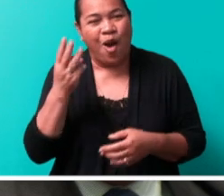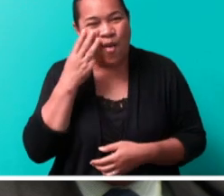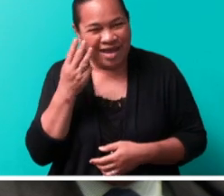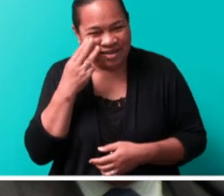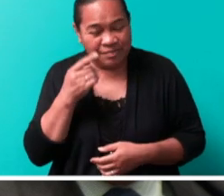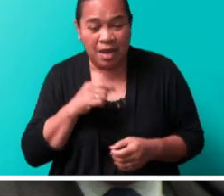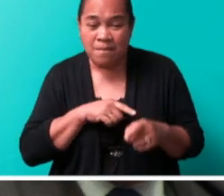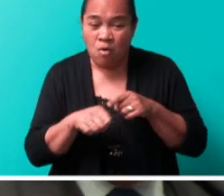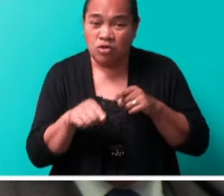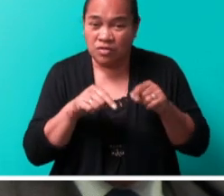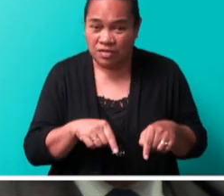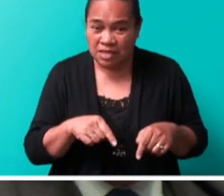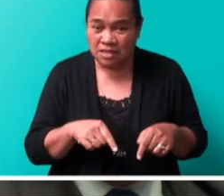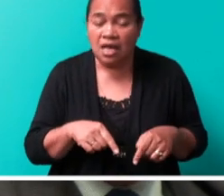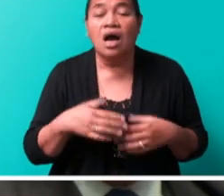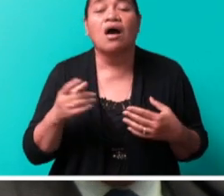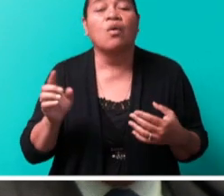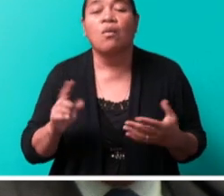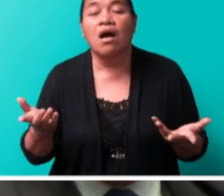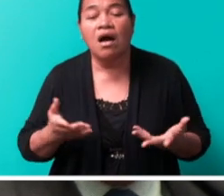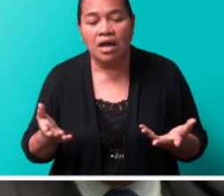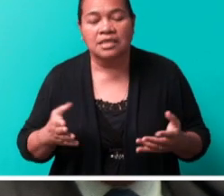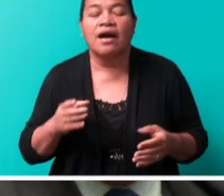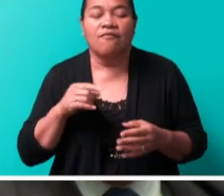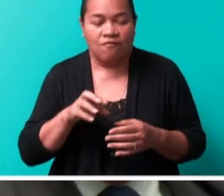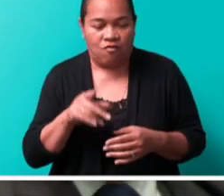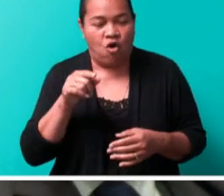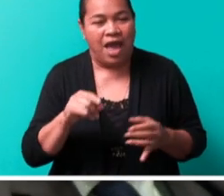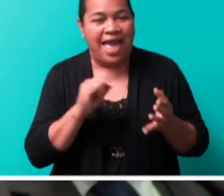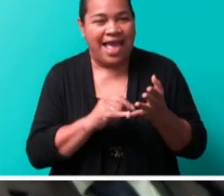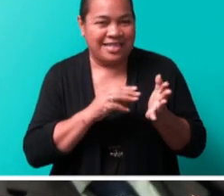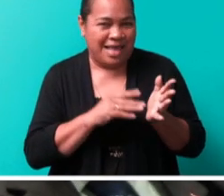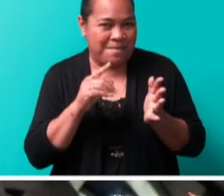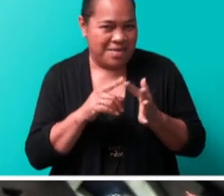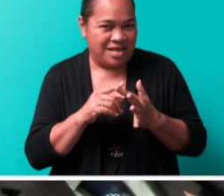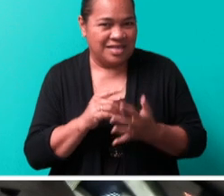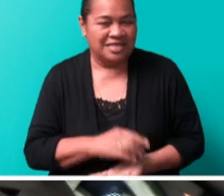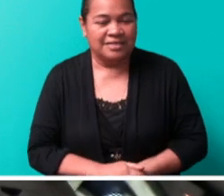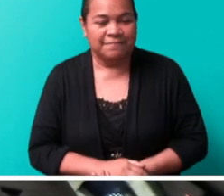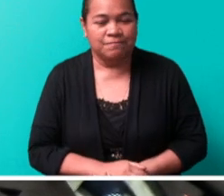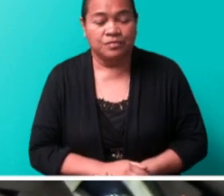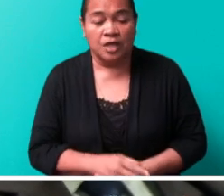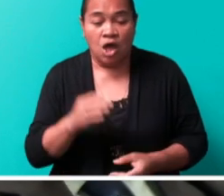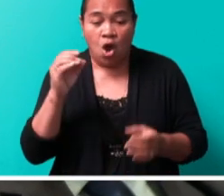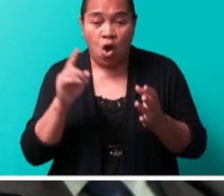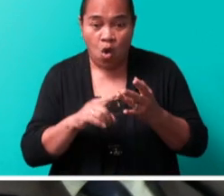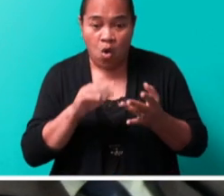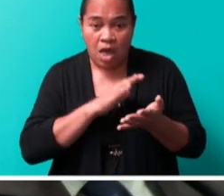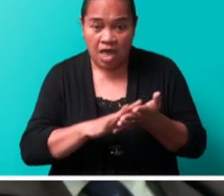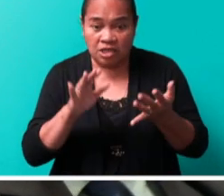these awareness sessions were mostly for the SMEs. Mr. Speaker said, occupational health and